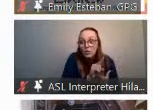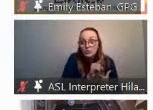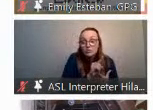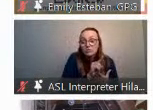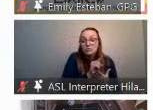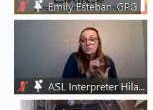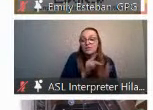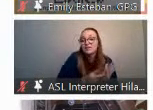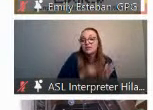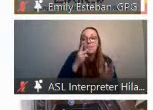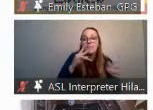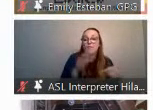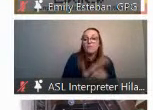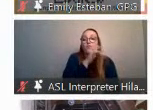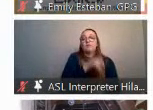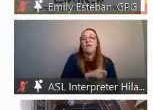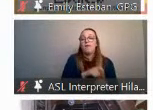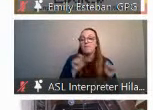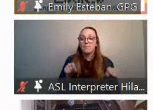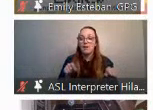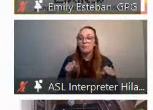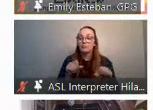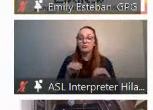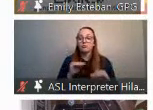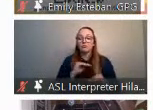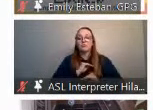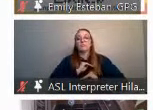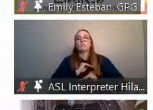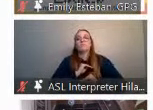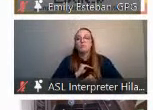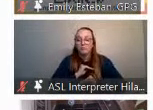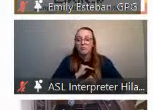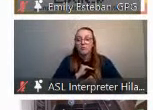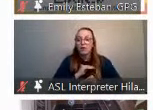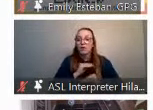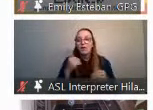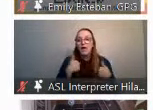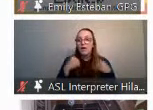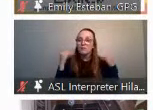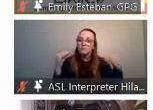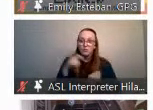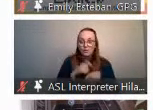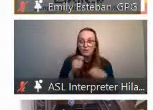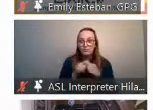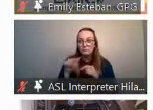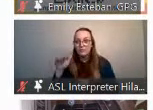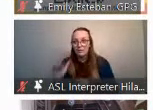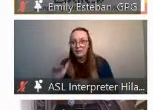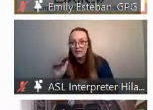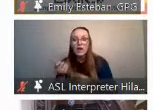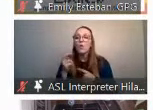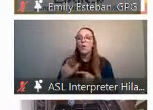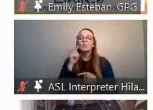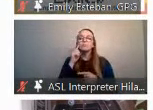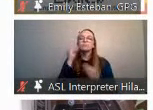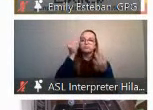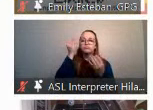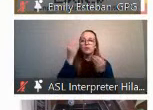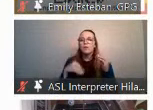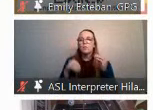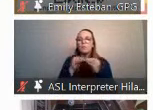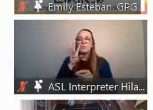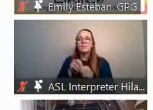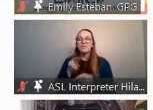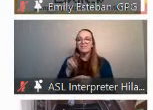double full times in order to make ends meet and not have any time with their child? Or are we looking at something more in the neurodivergent community? Is that